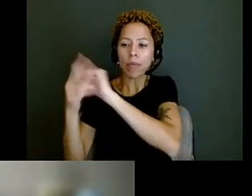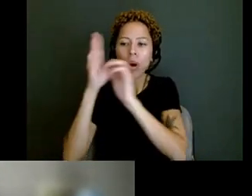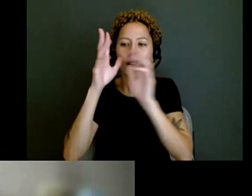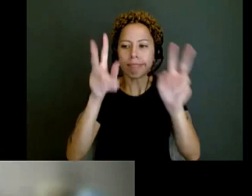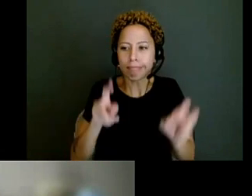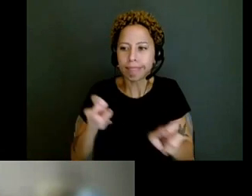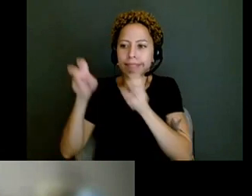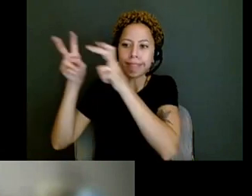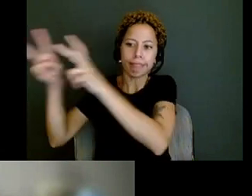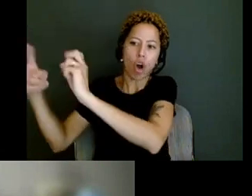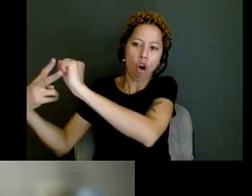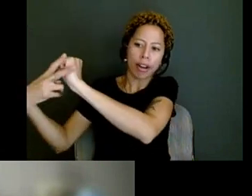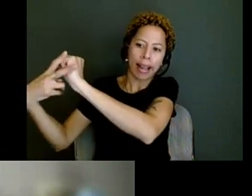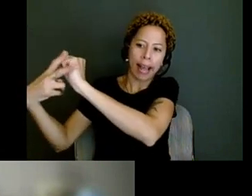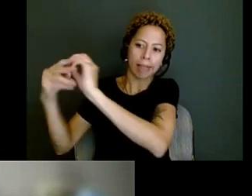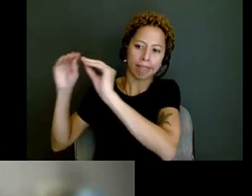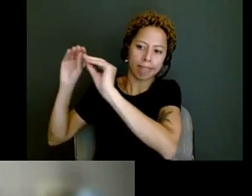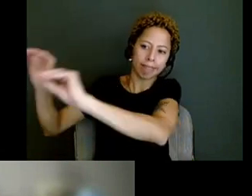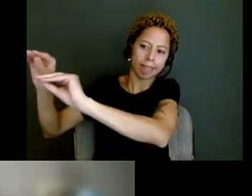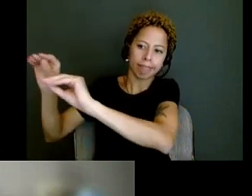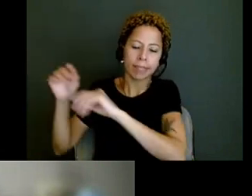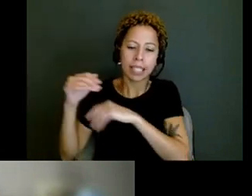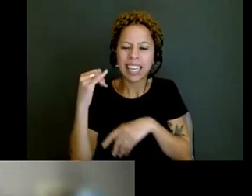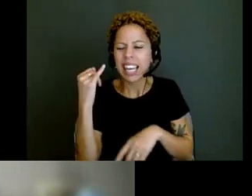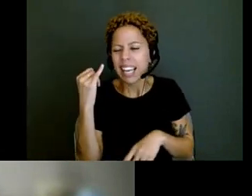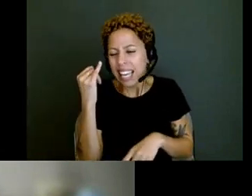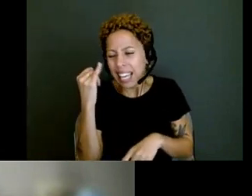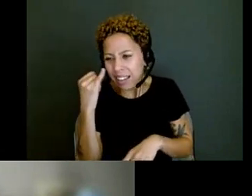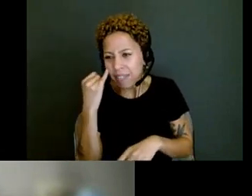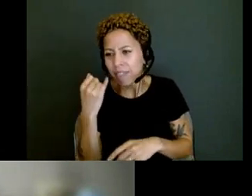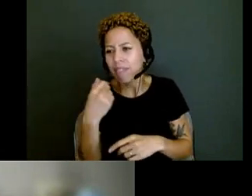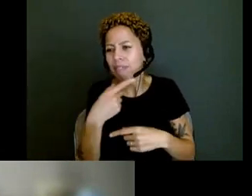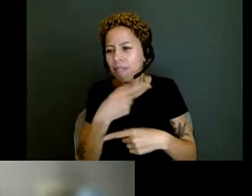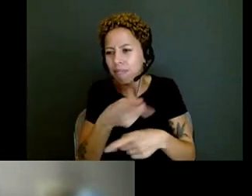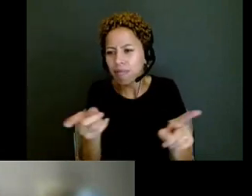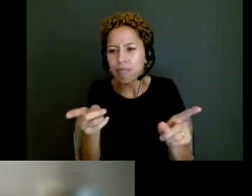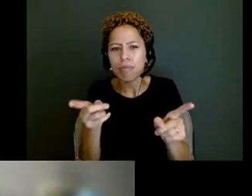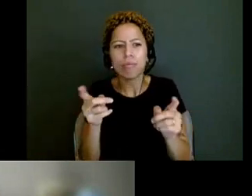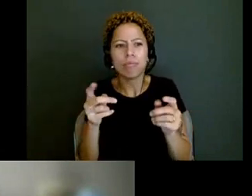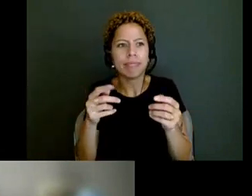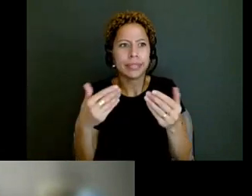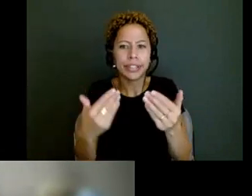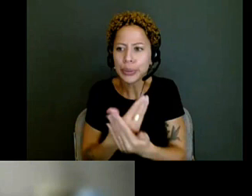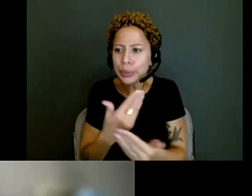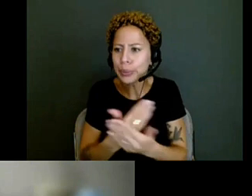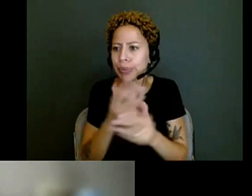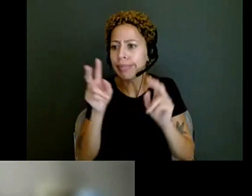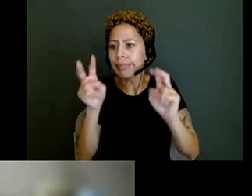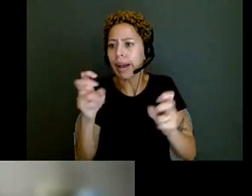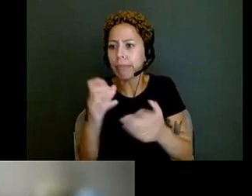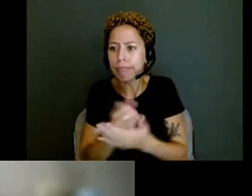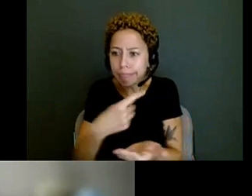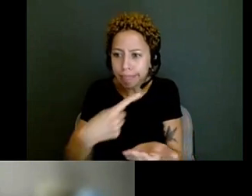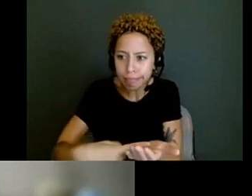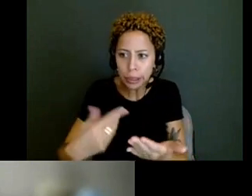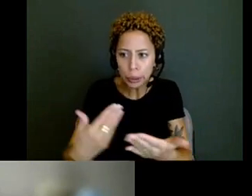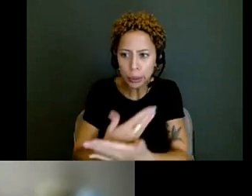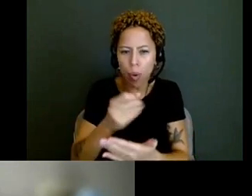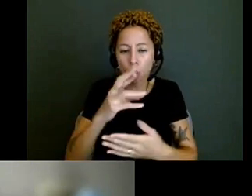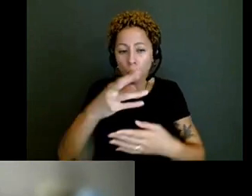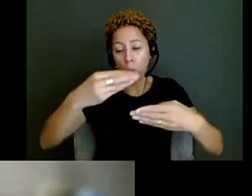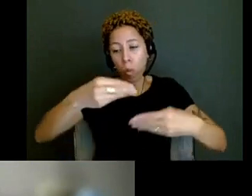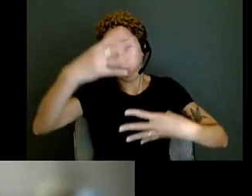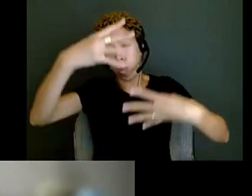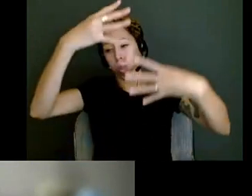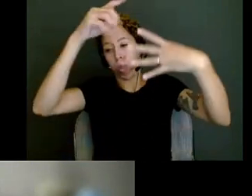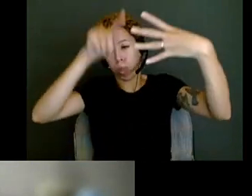might want to do that if you have a new conversation, or you're a new topic, or you just want to clean up, a big long thread or